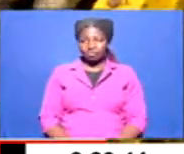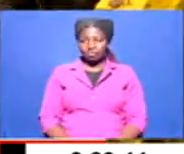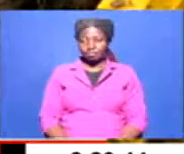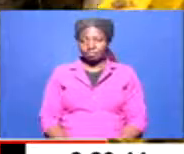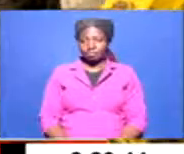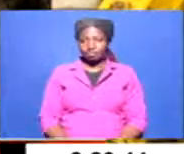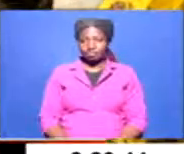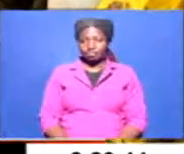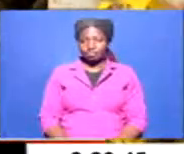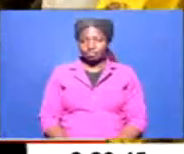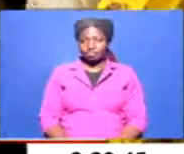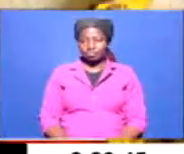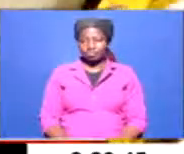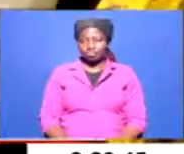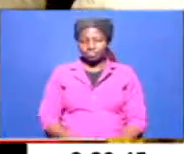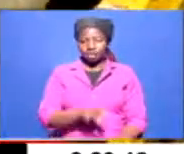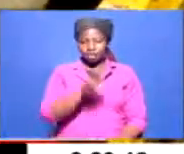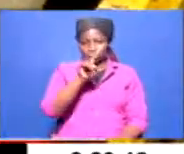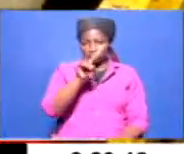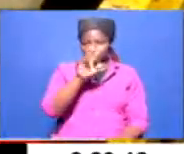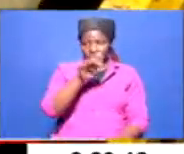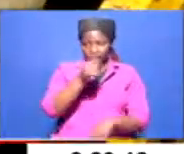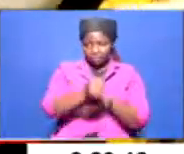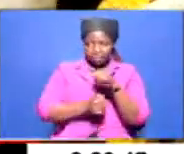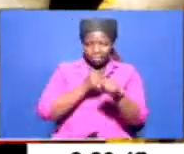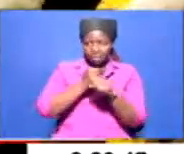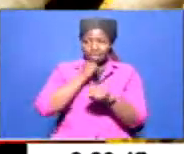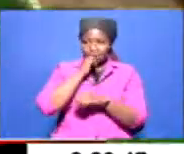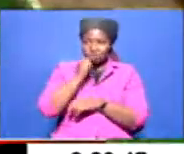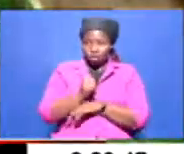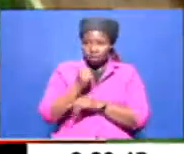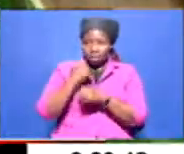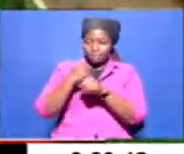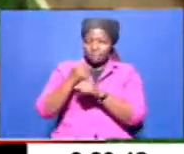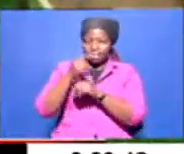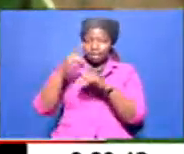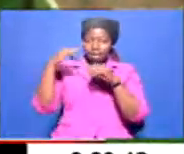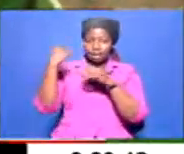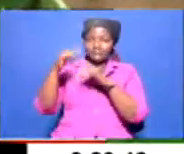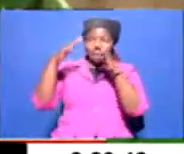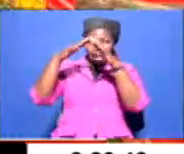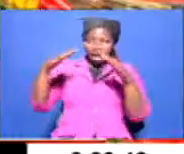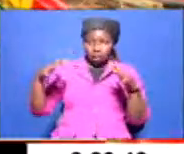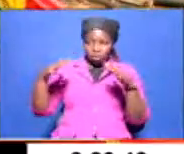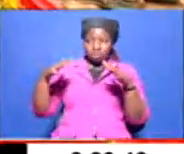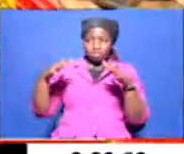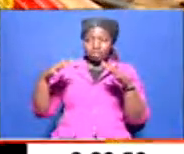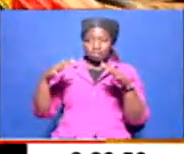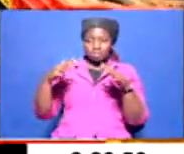We find 25-year-old Brian Amenya in this greenhouse inspecting the growth of the black soldier flies.